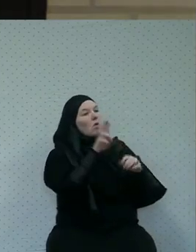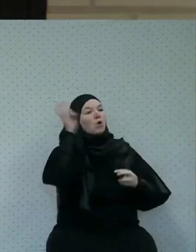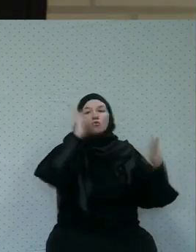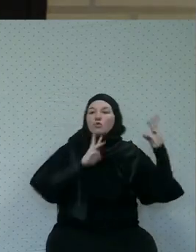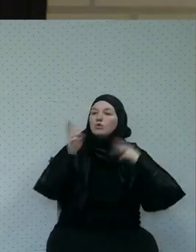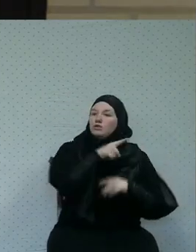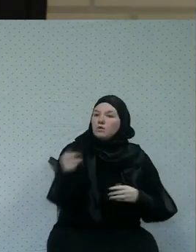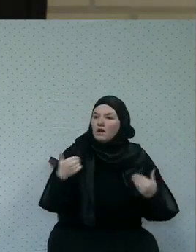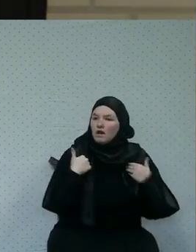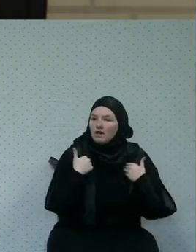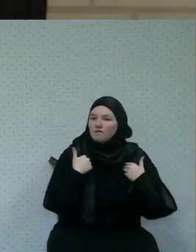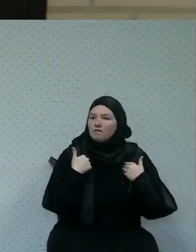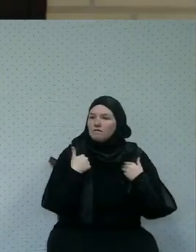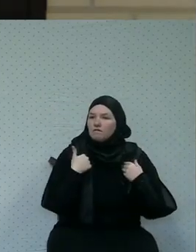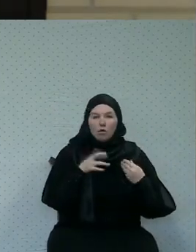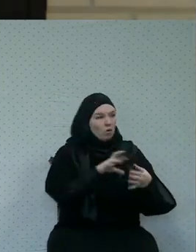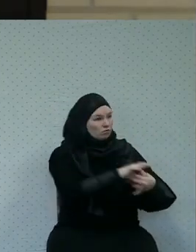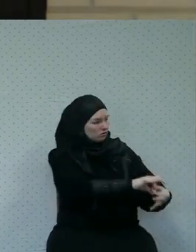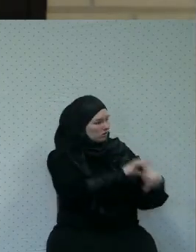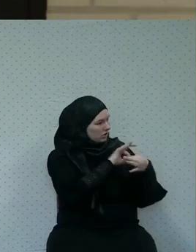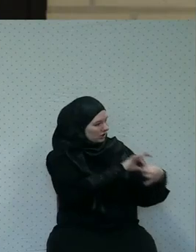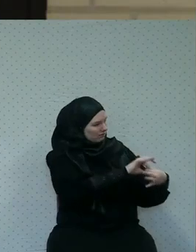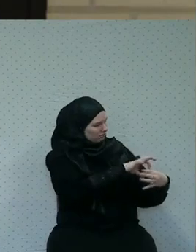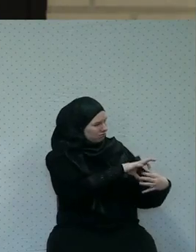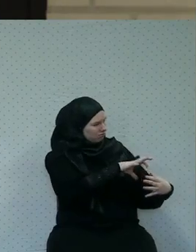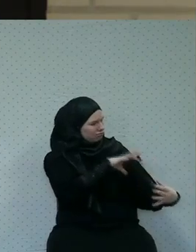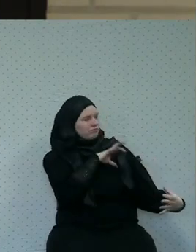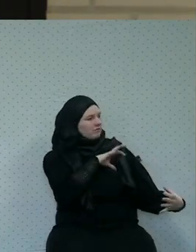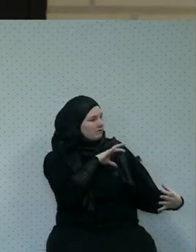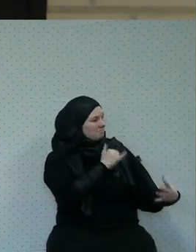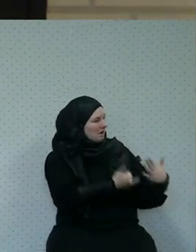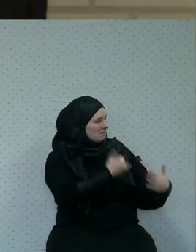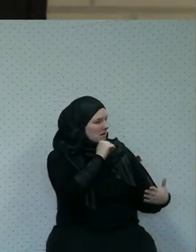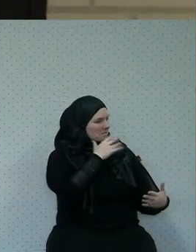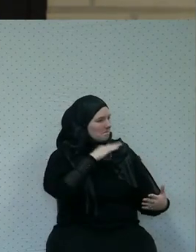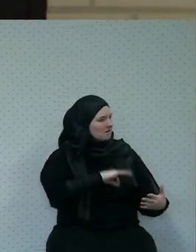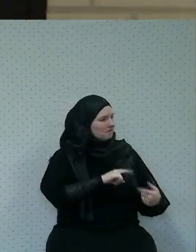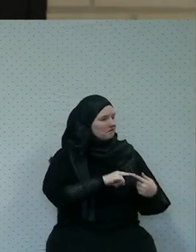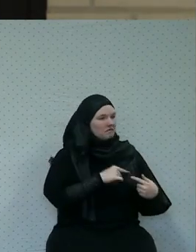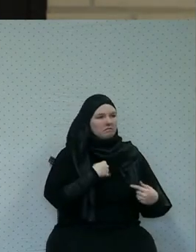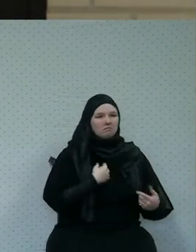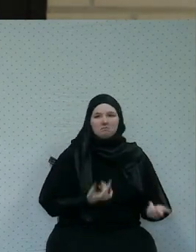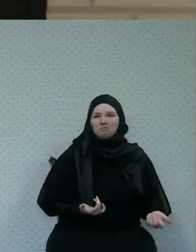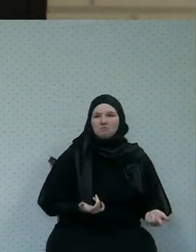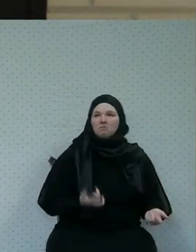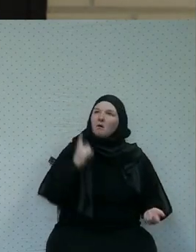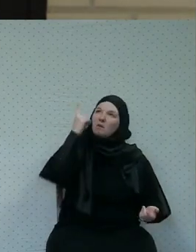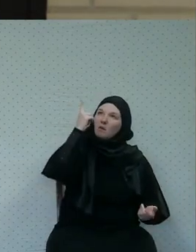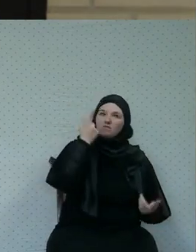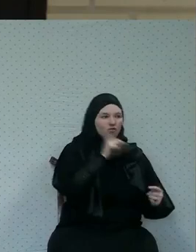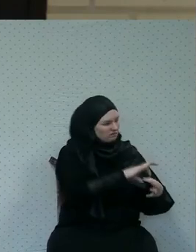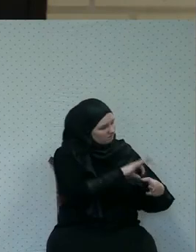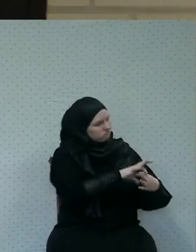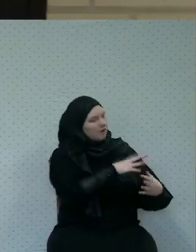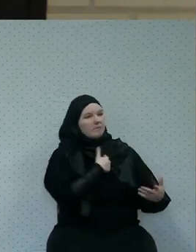that you have, or relationships that you are destroying. So Allah is always talking to you. But the question is, are